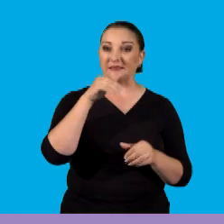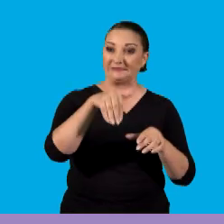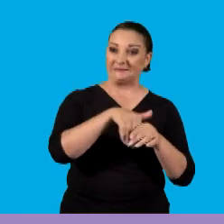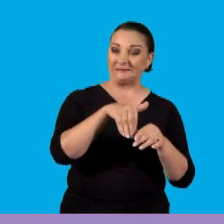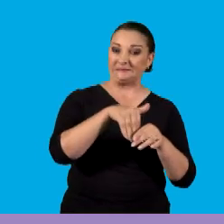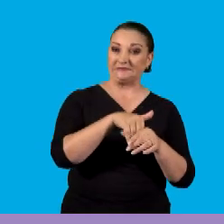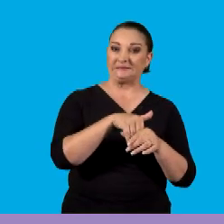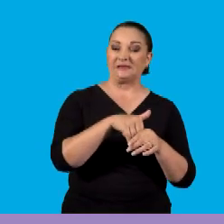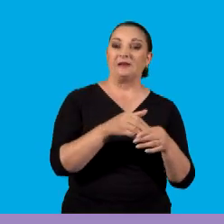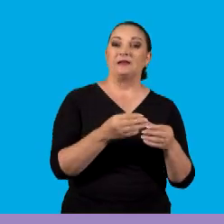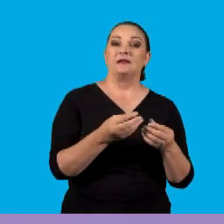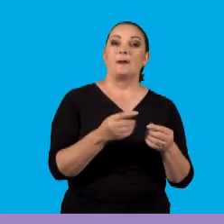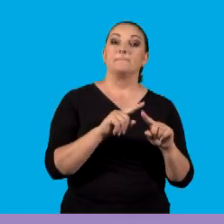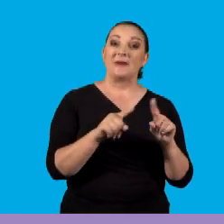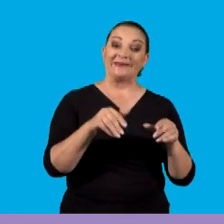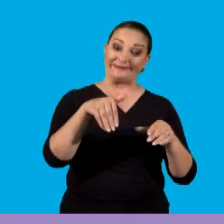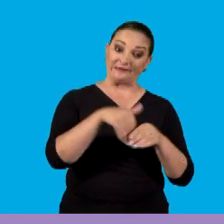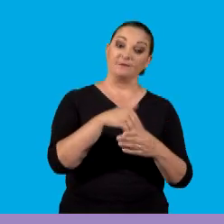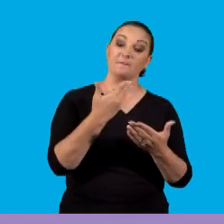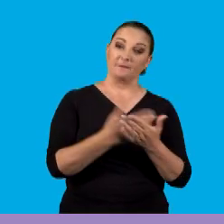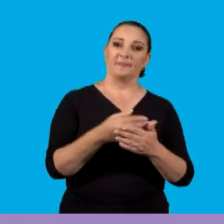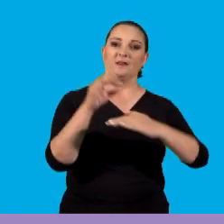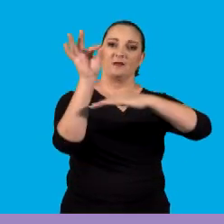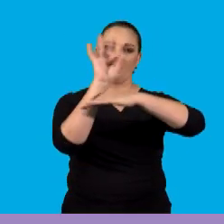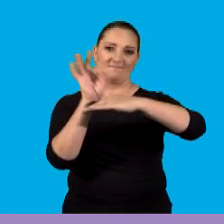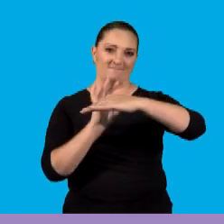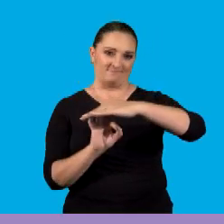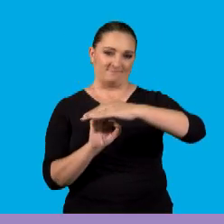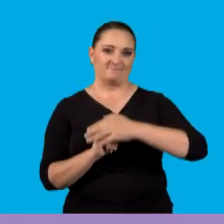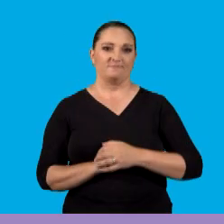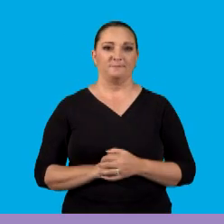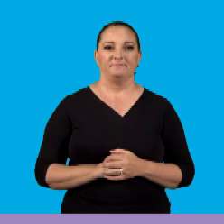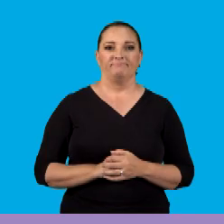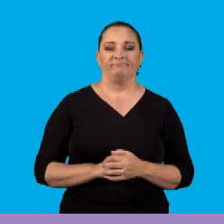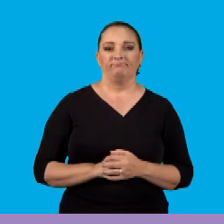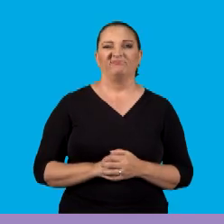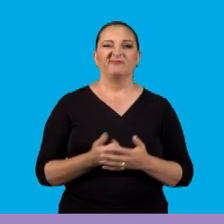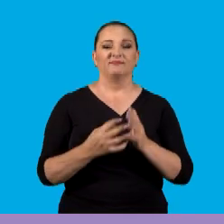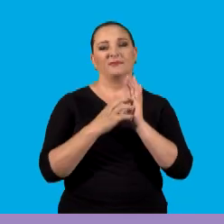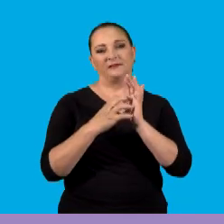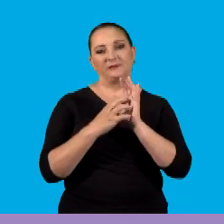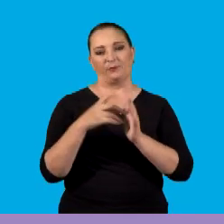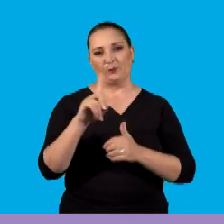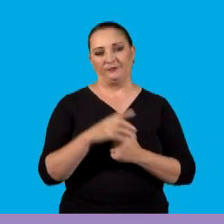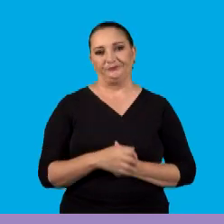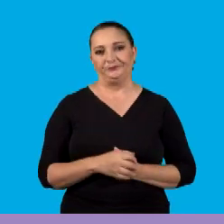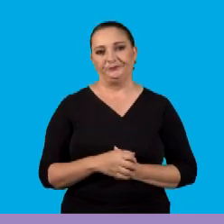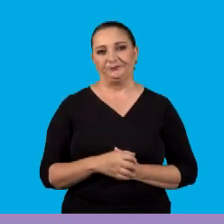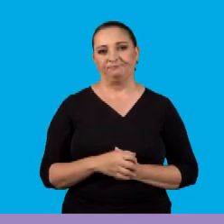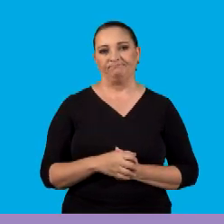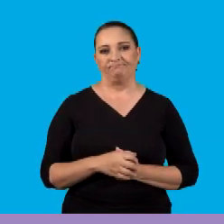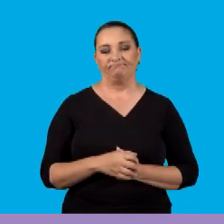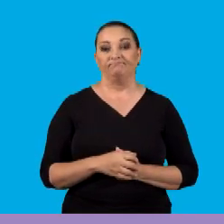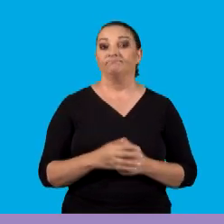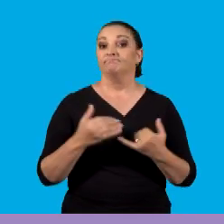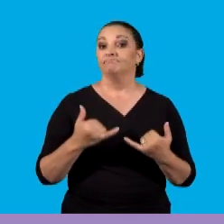or variables that can include fractions. Now, what are we talking about? Let's look at the particular example here.